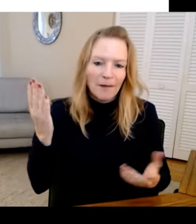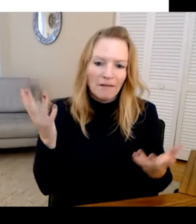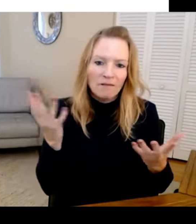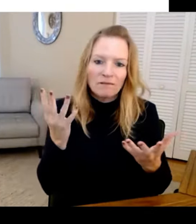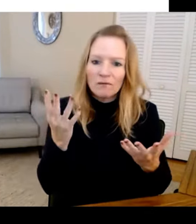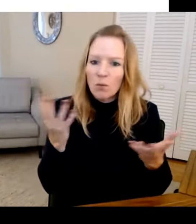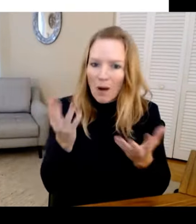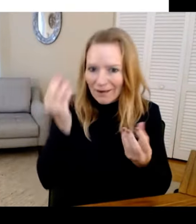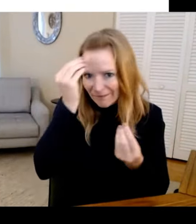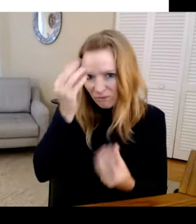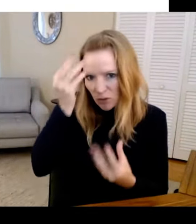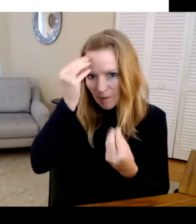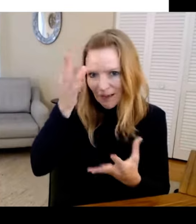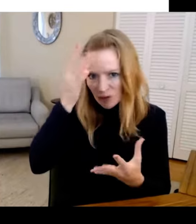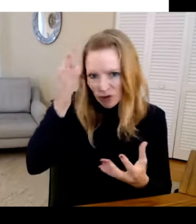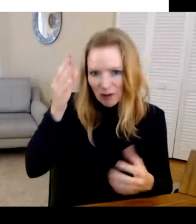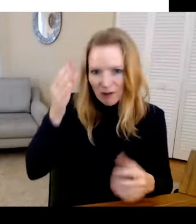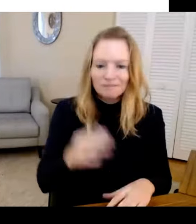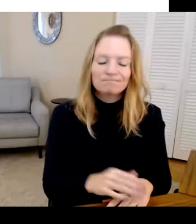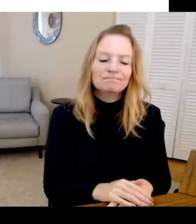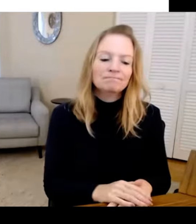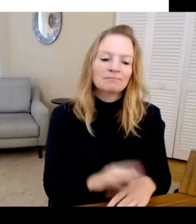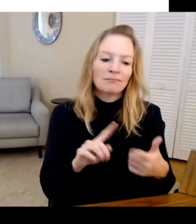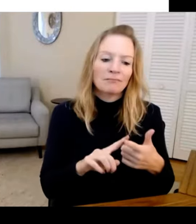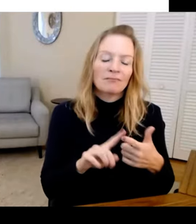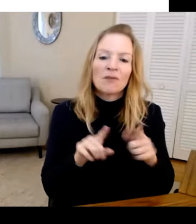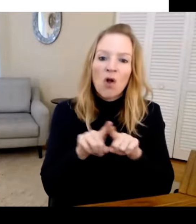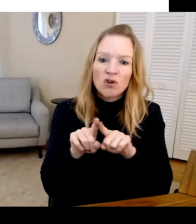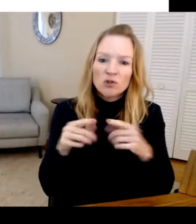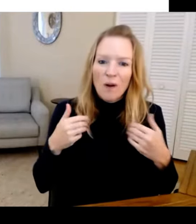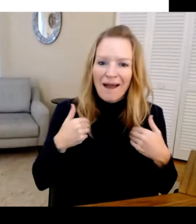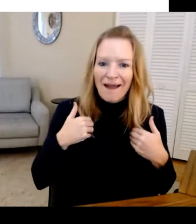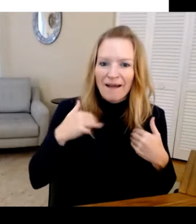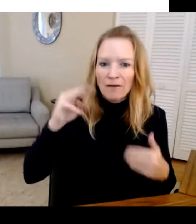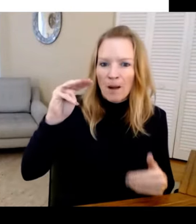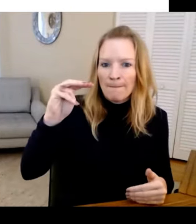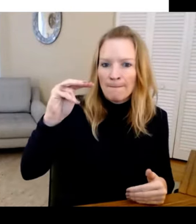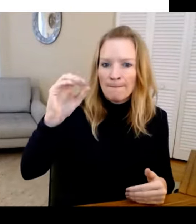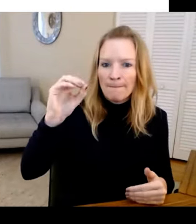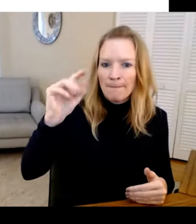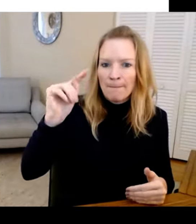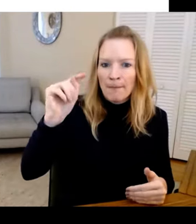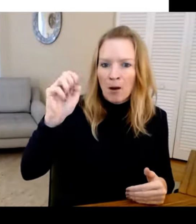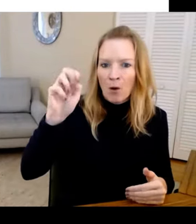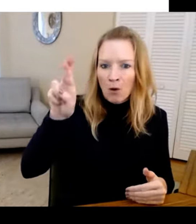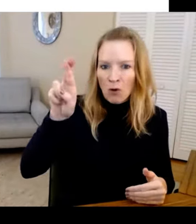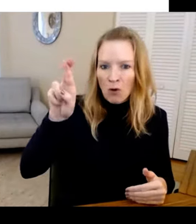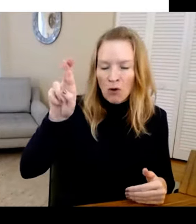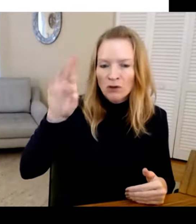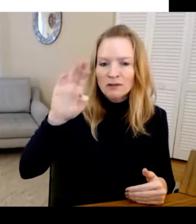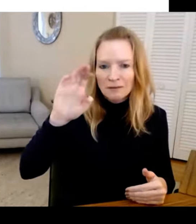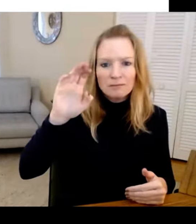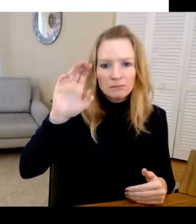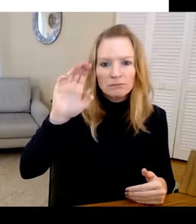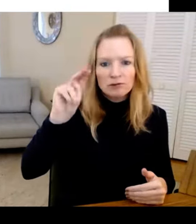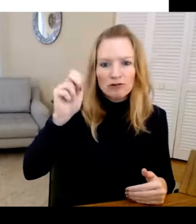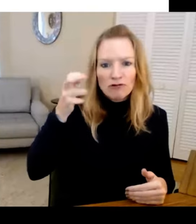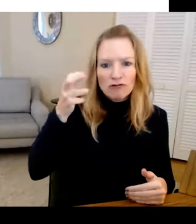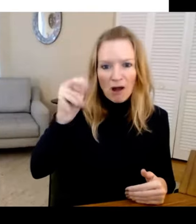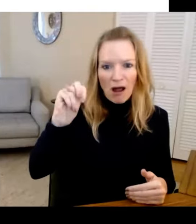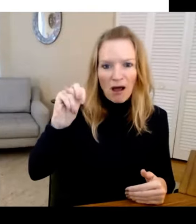own job, what information that it provides. Then you also have your